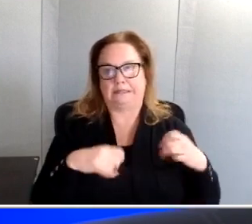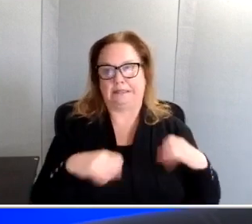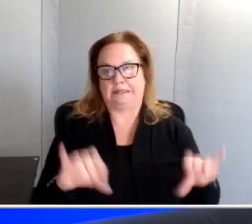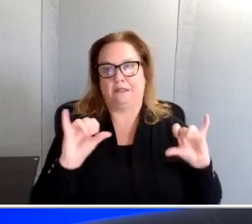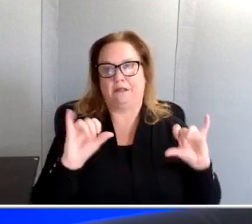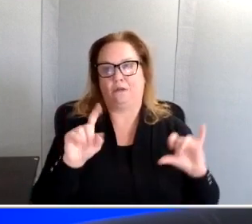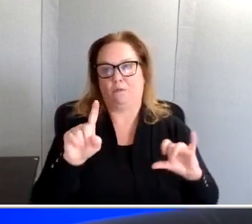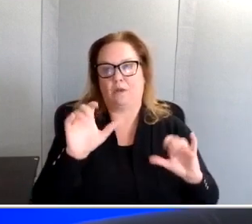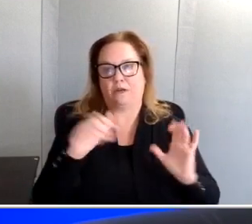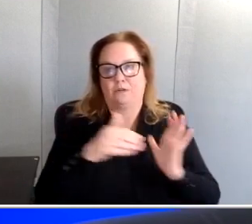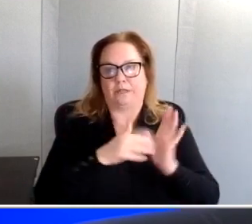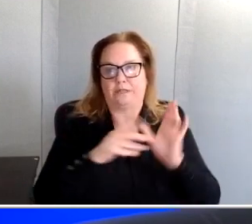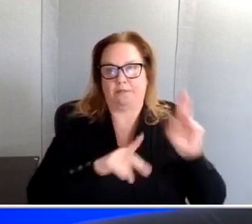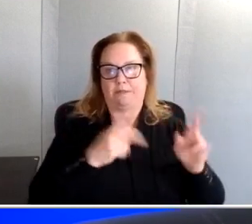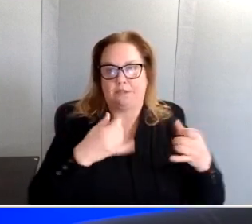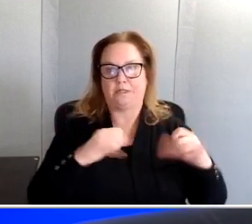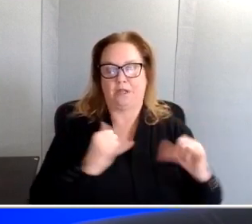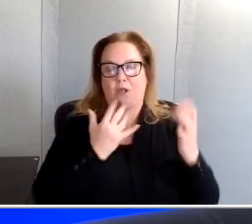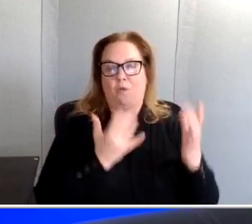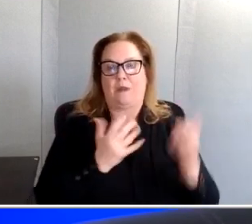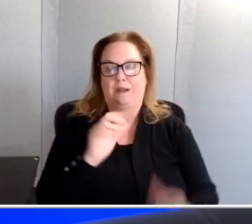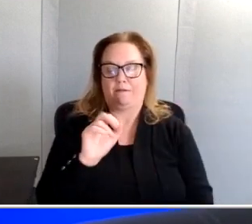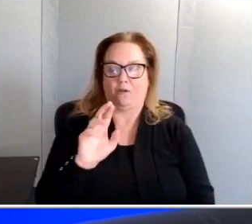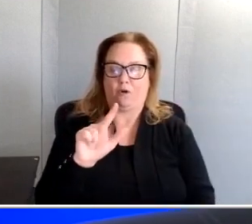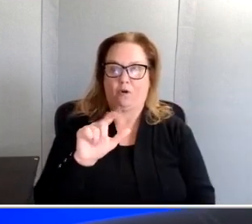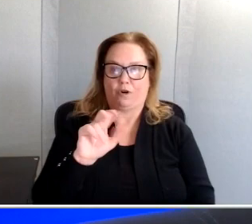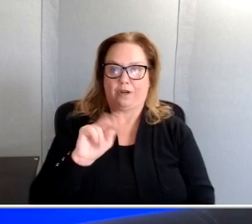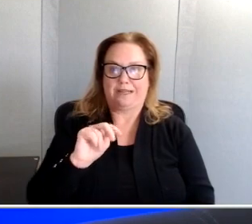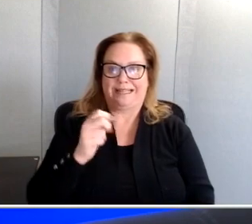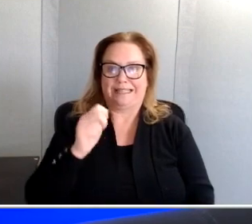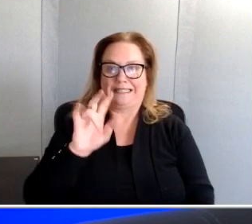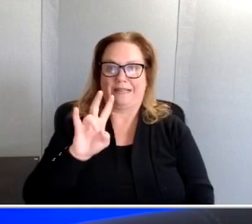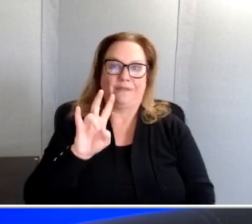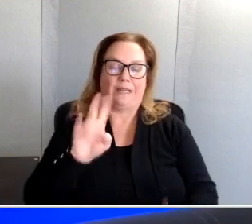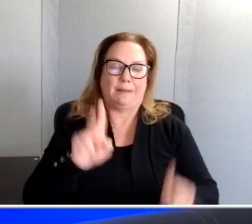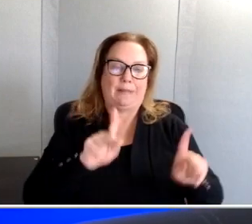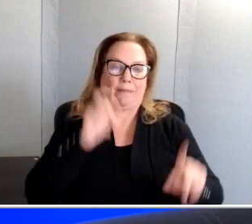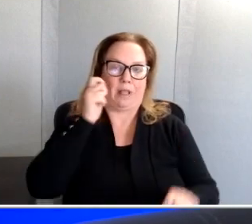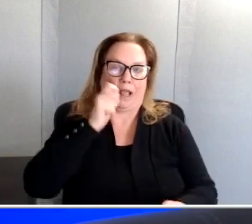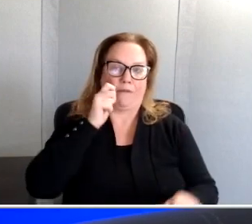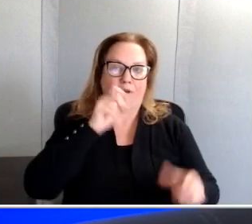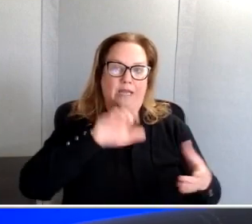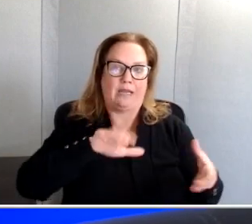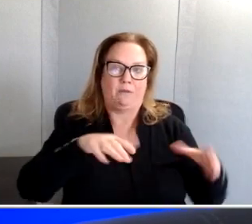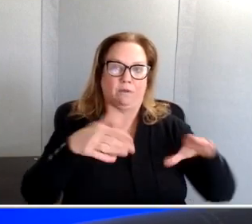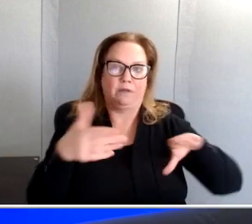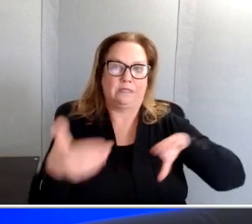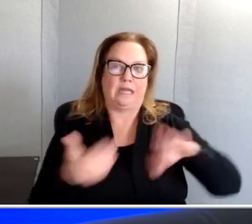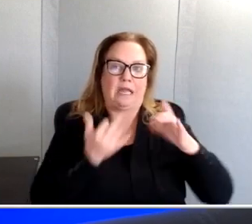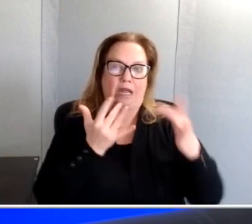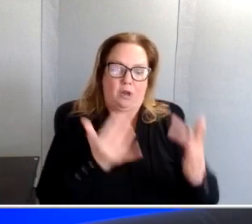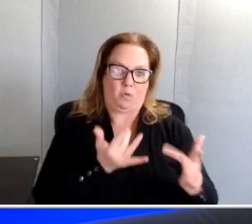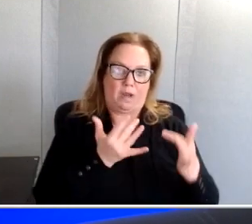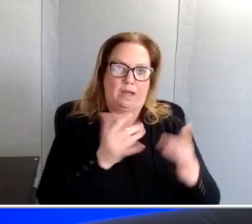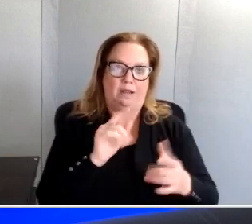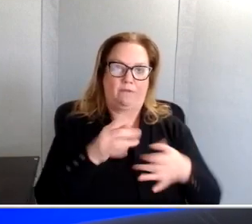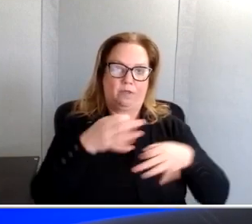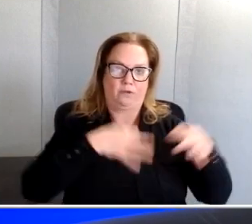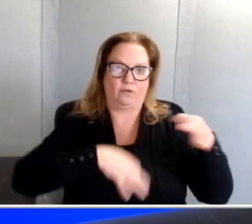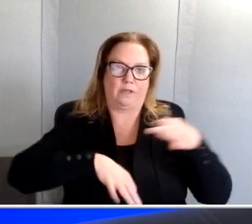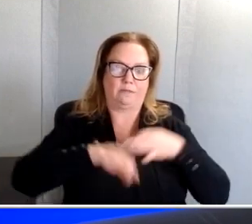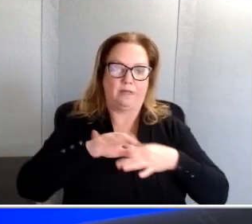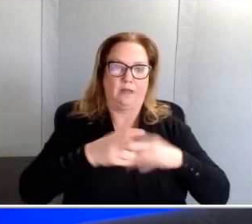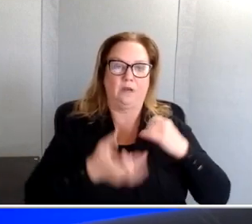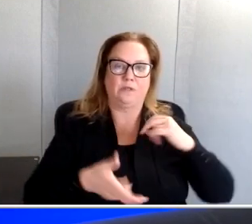100,000 people waiting for those life-saving organs, and that 17 people a day will die waiting for that transplant. So while we do see an increase in those